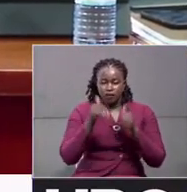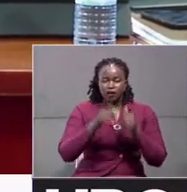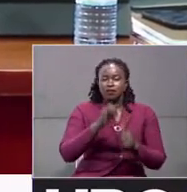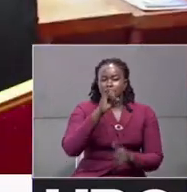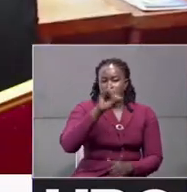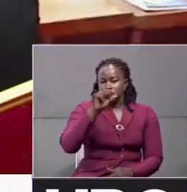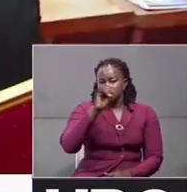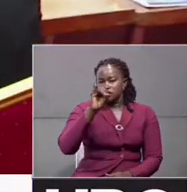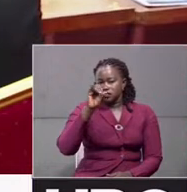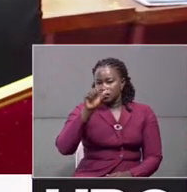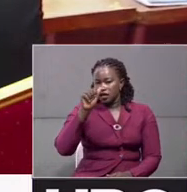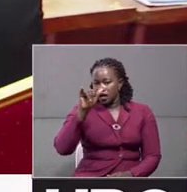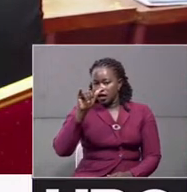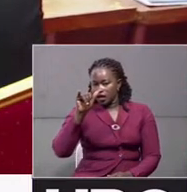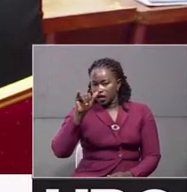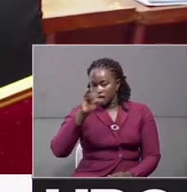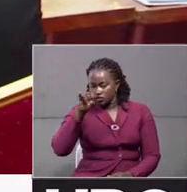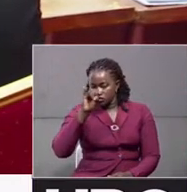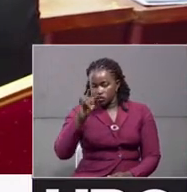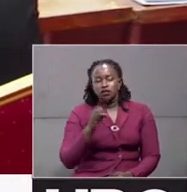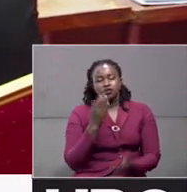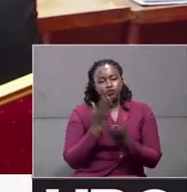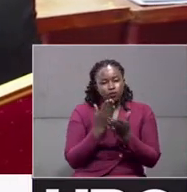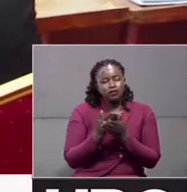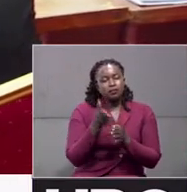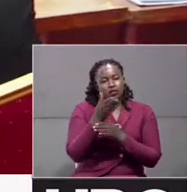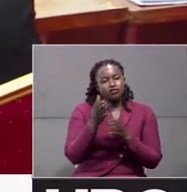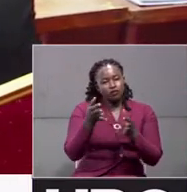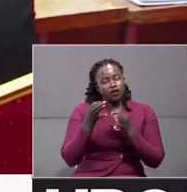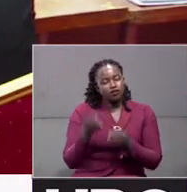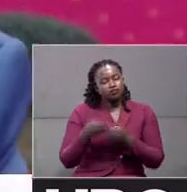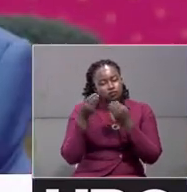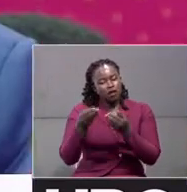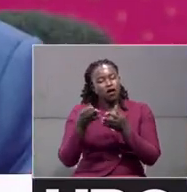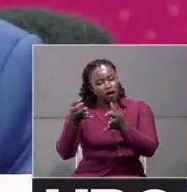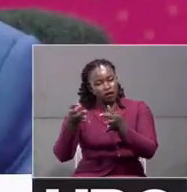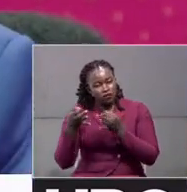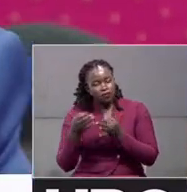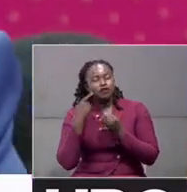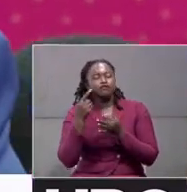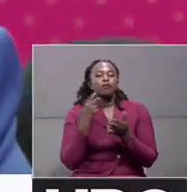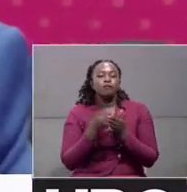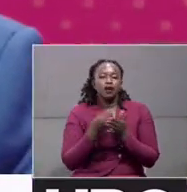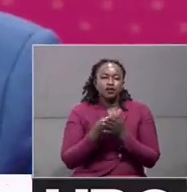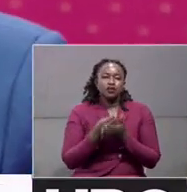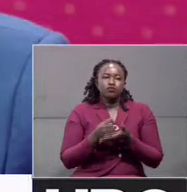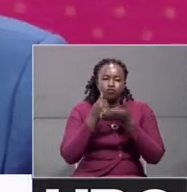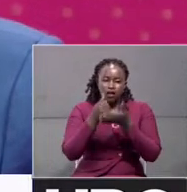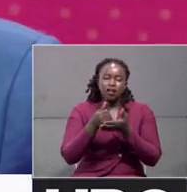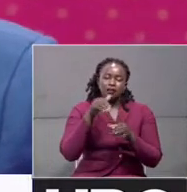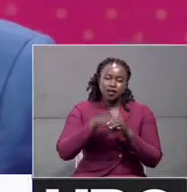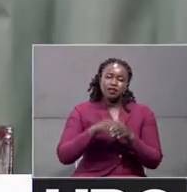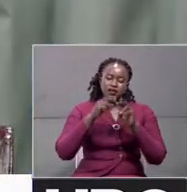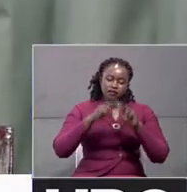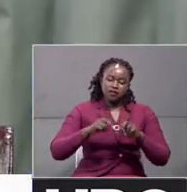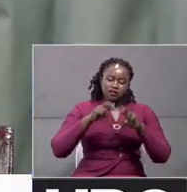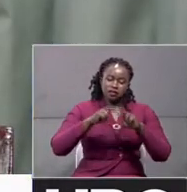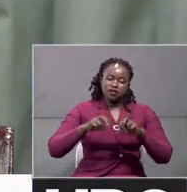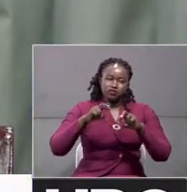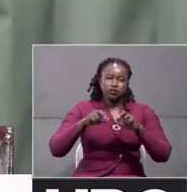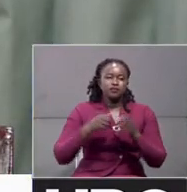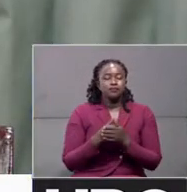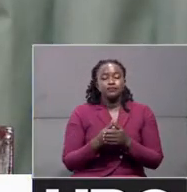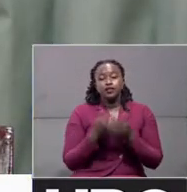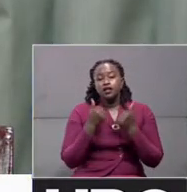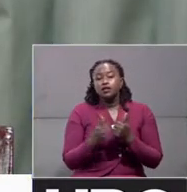Isiagi, has requested the Finance Ministry to avail the accountability for the funds to aid in the investigations. So it's